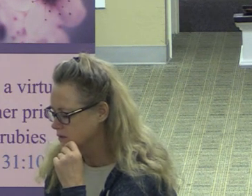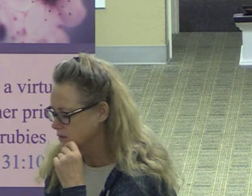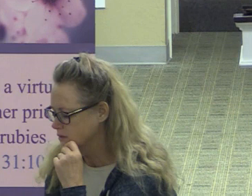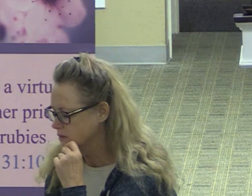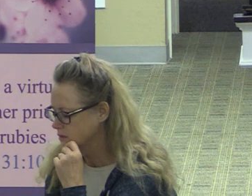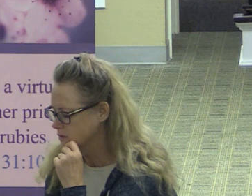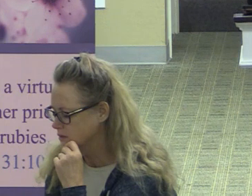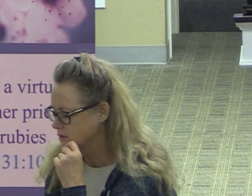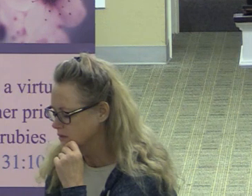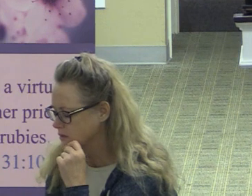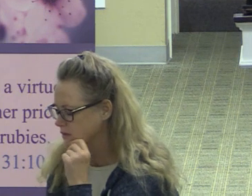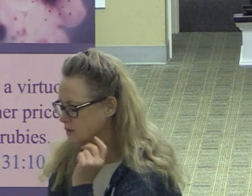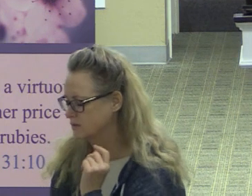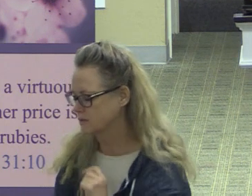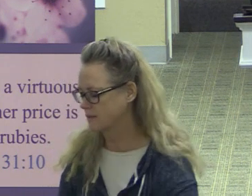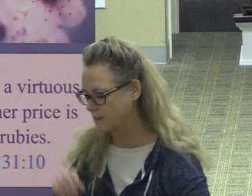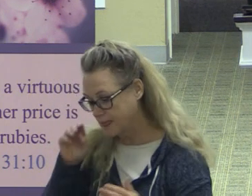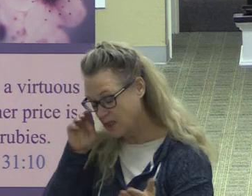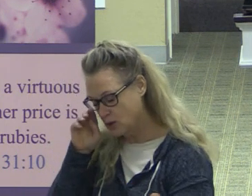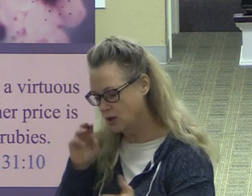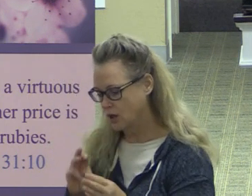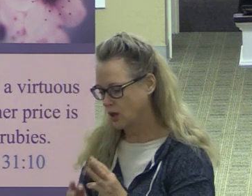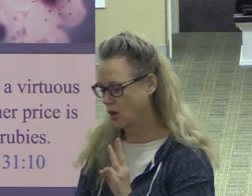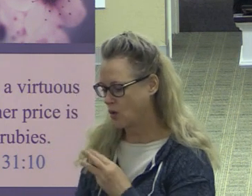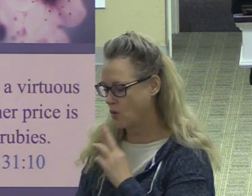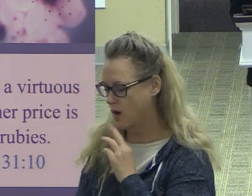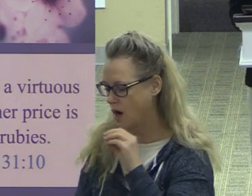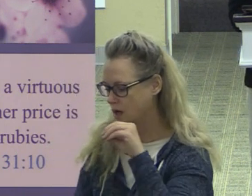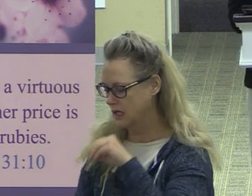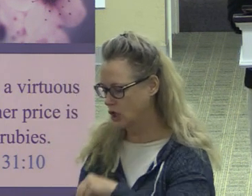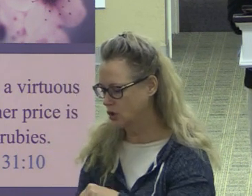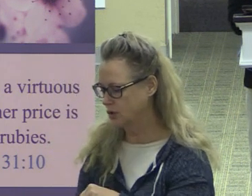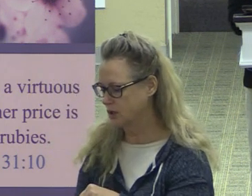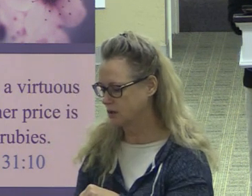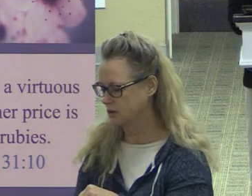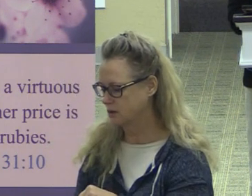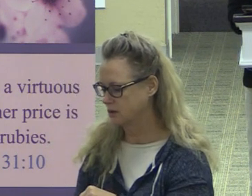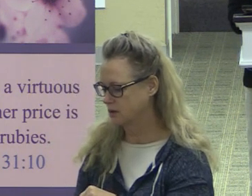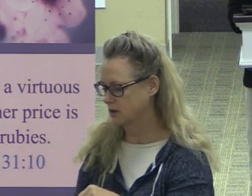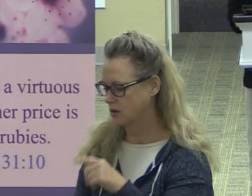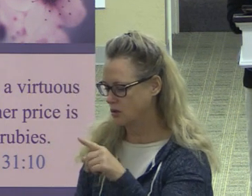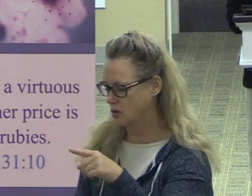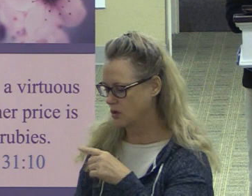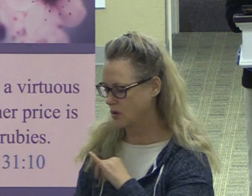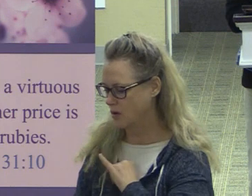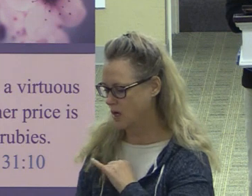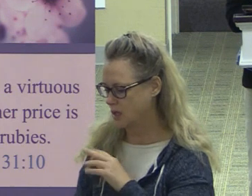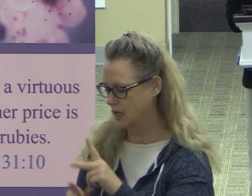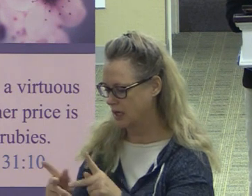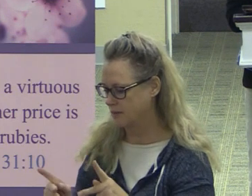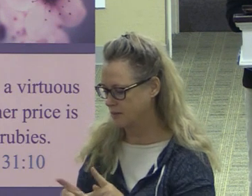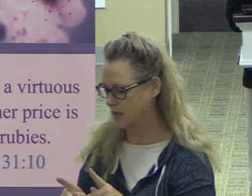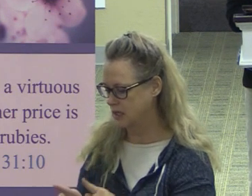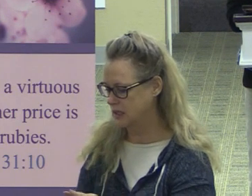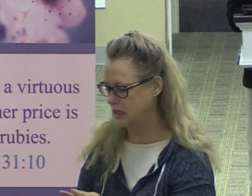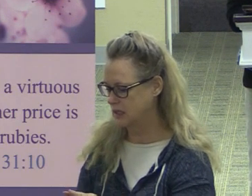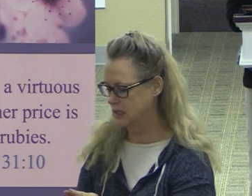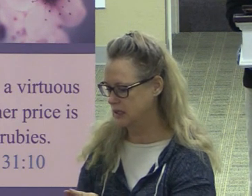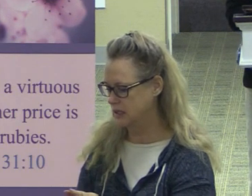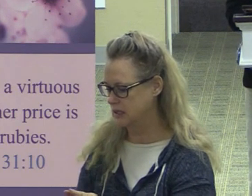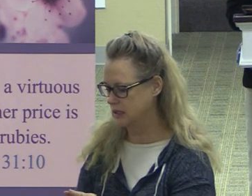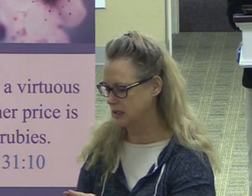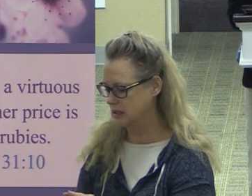word. Here we are included. Here we are, you and I, placed in the same category as the